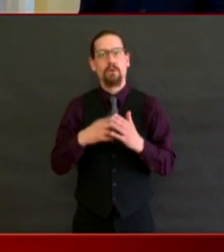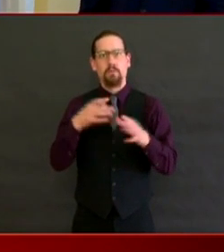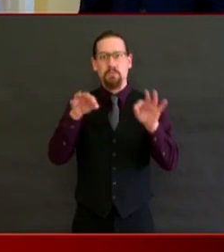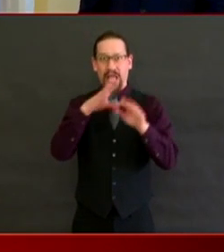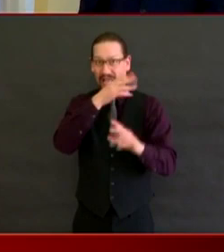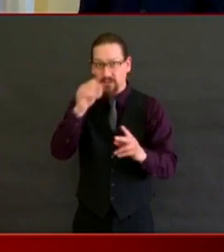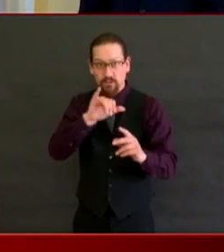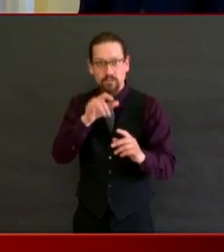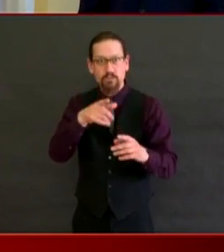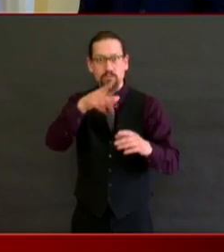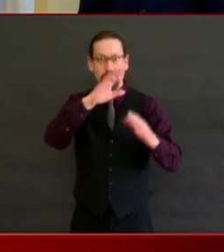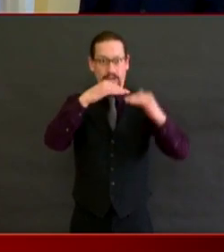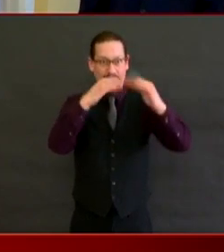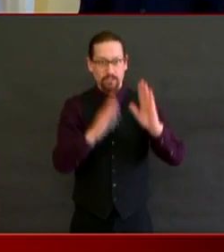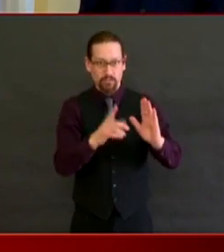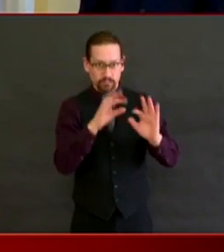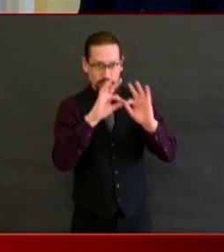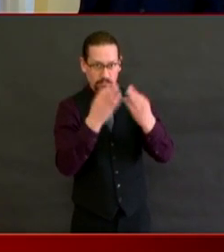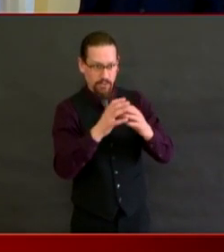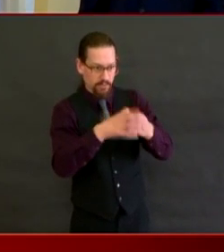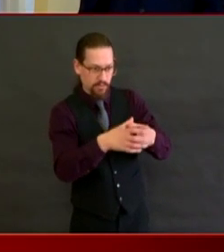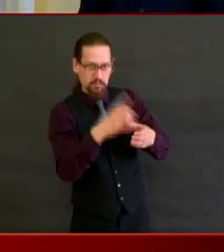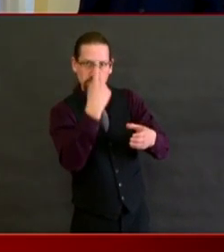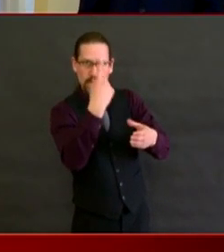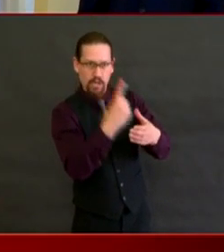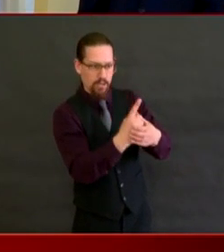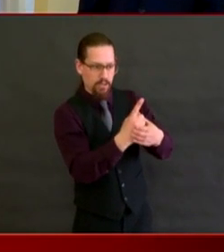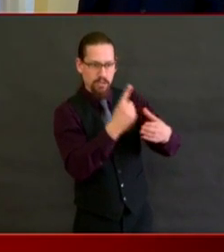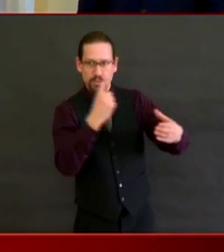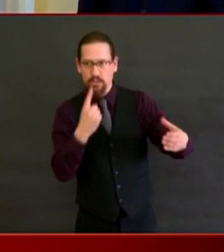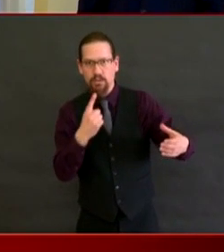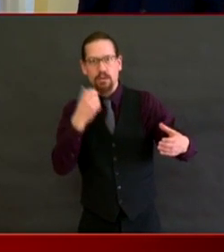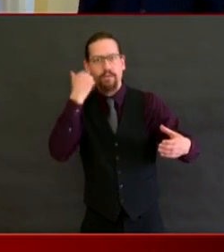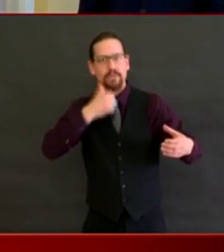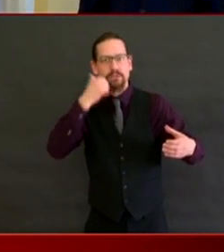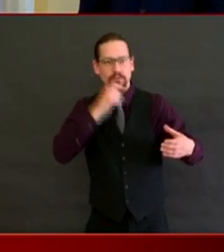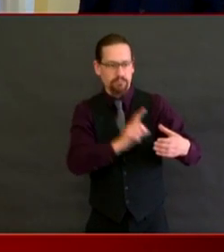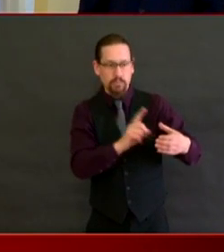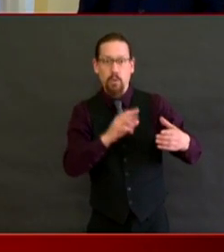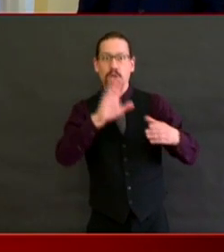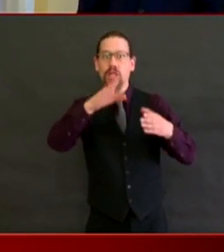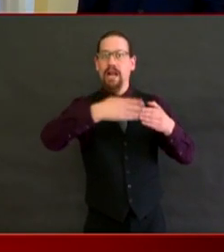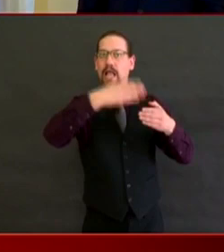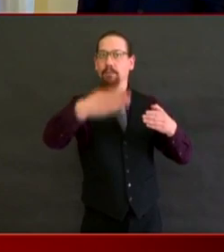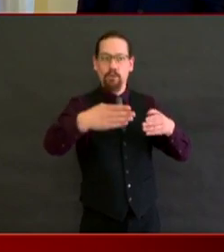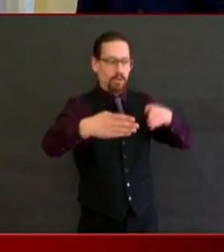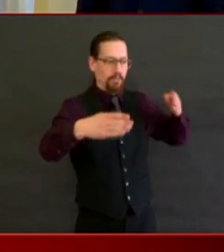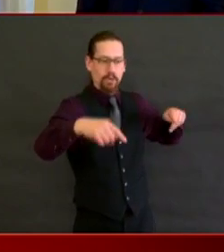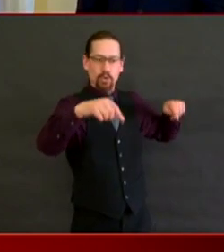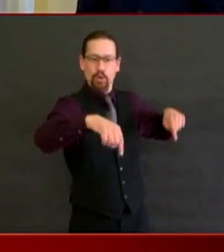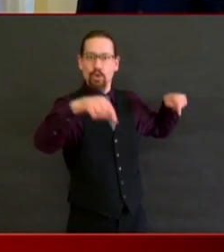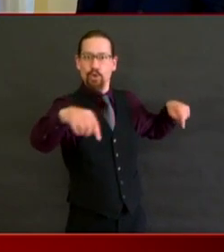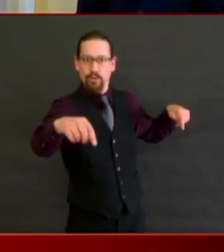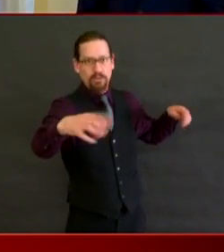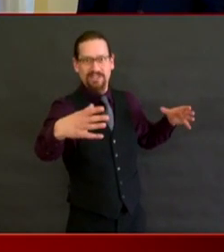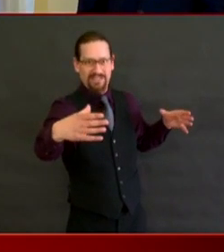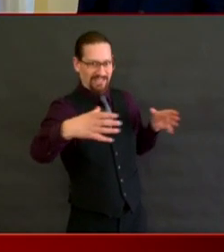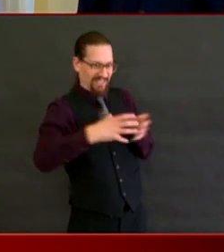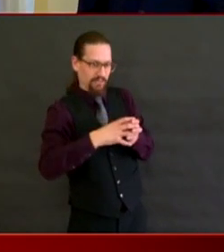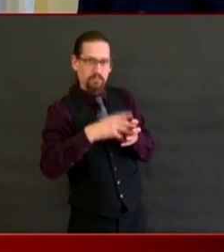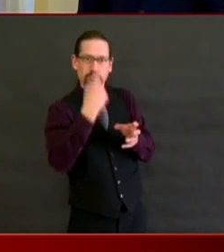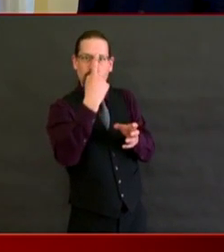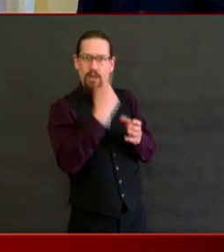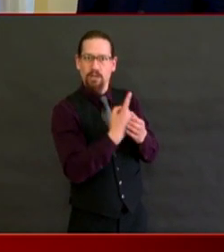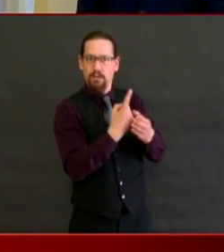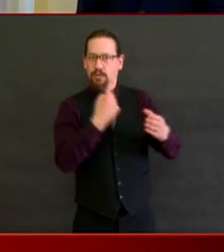2, 3, or 4 households so that only one person is leaving the house? How many times are you seeing people make phone